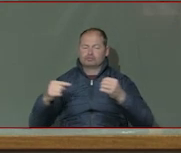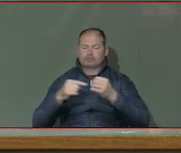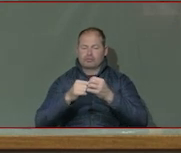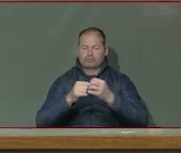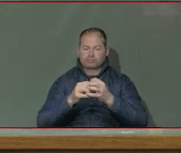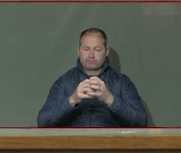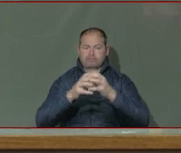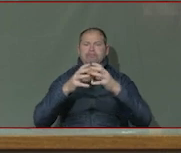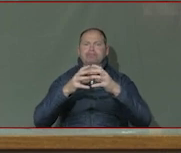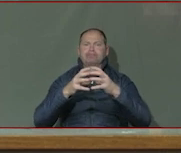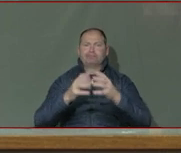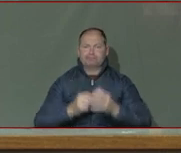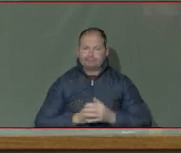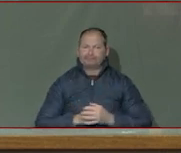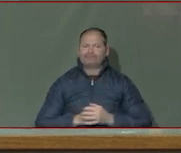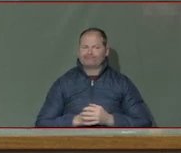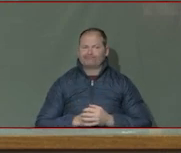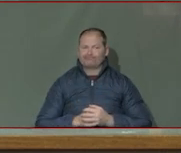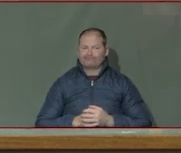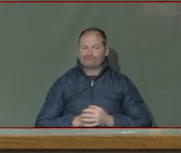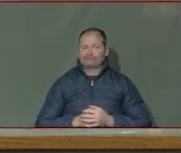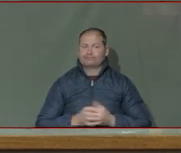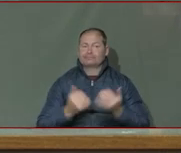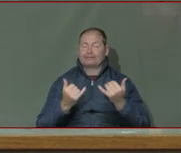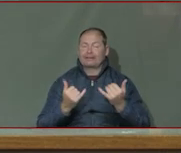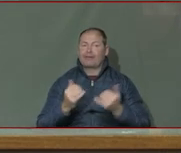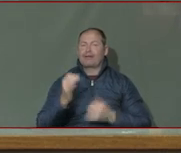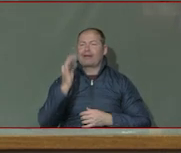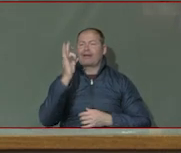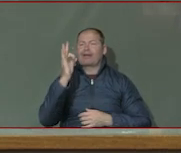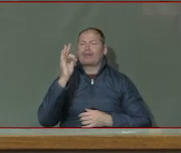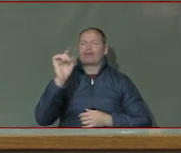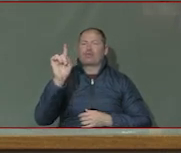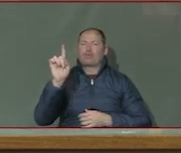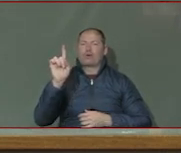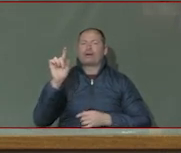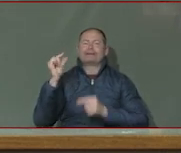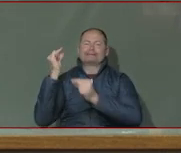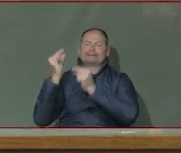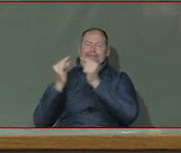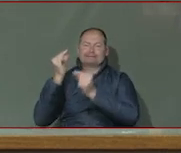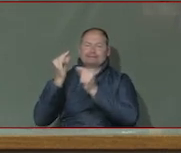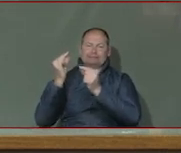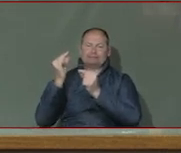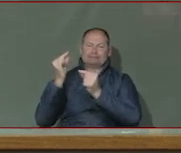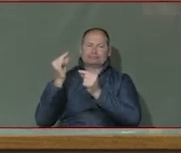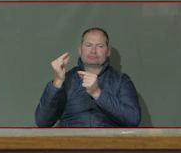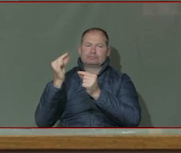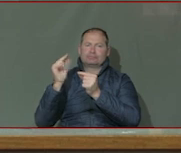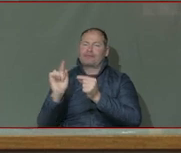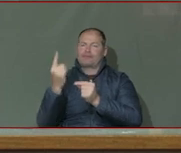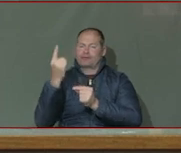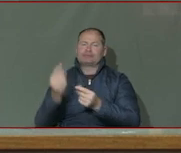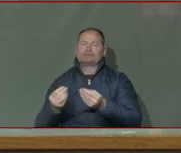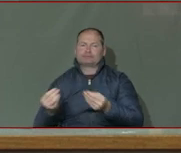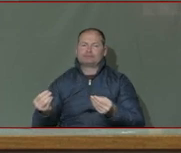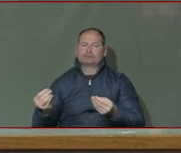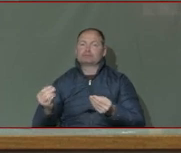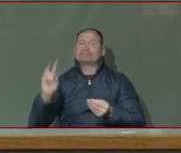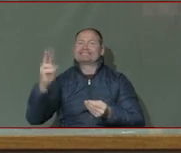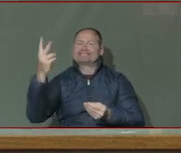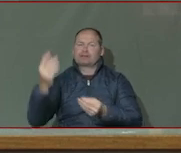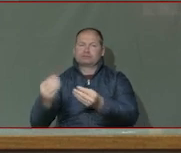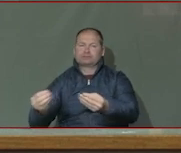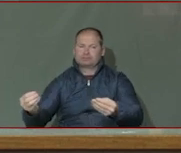fertilization. And this is the F1 generation. We're working from the parents to the first children. The second